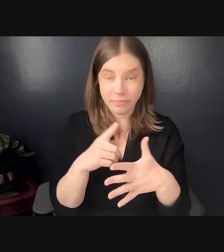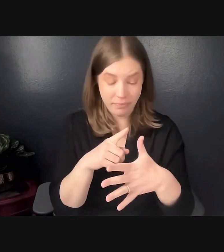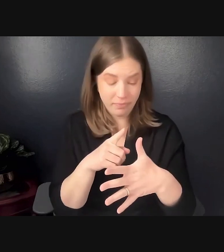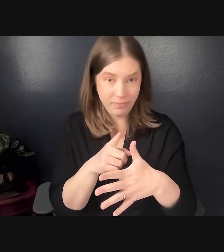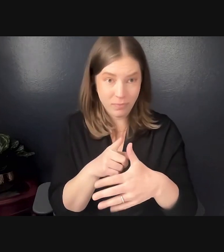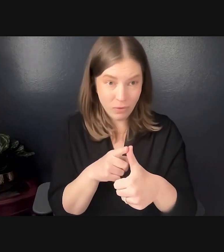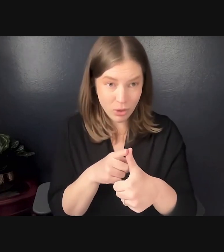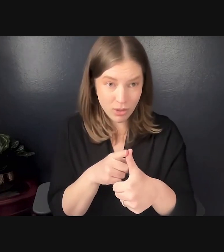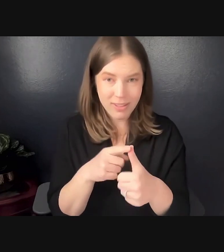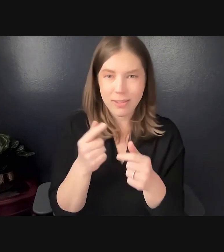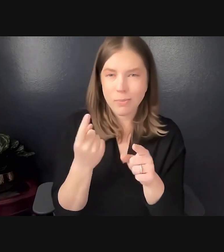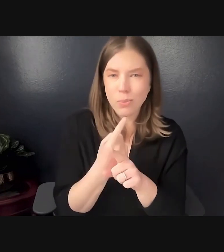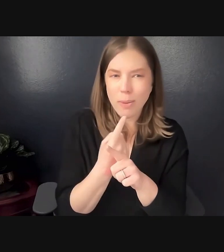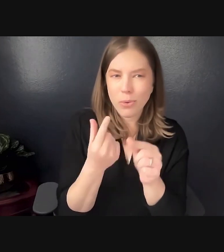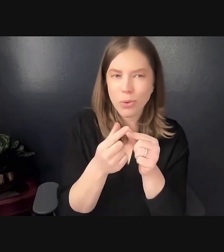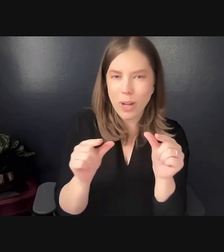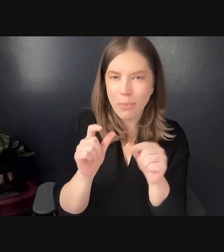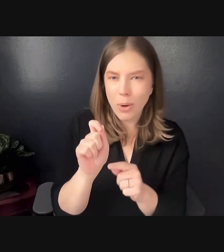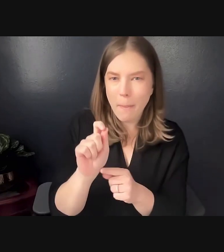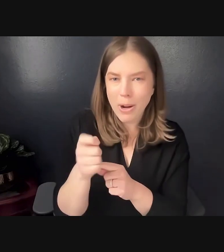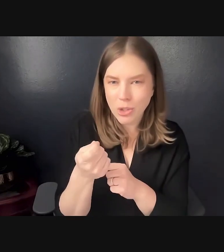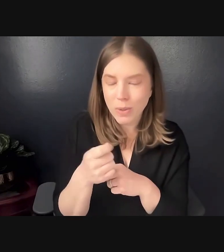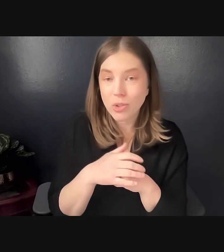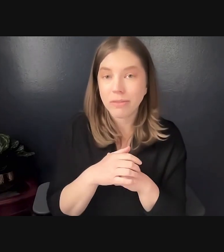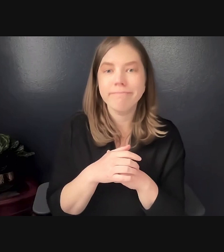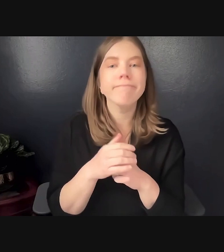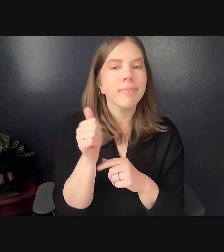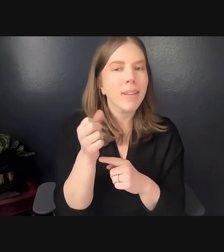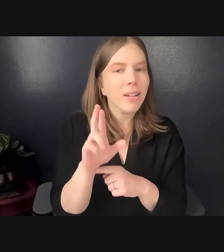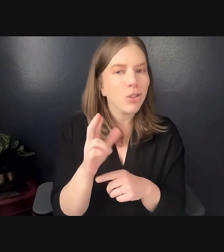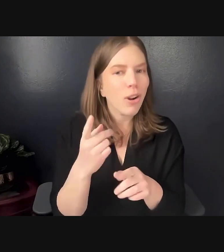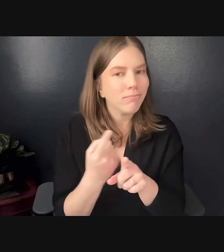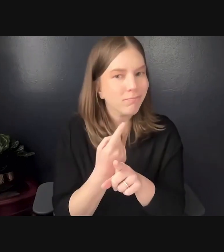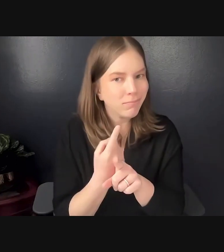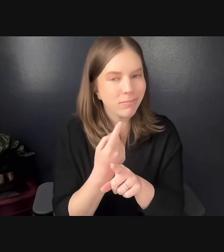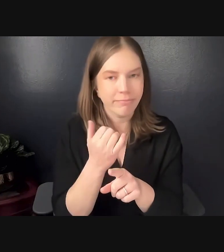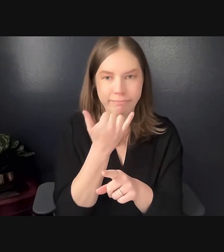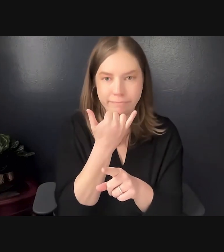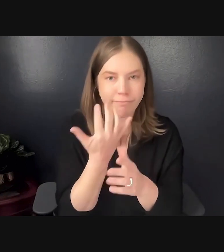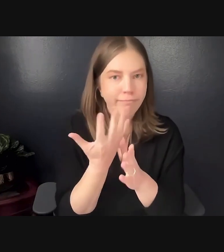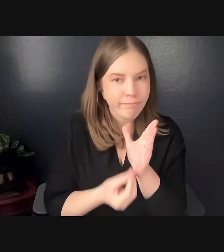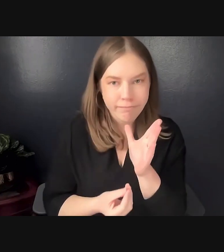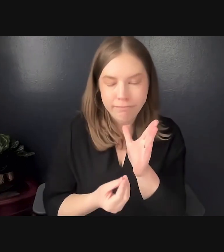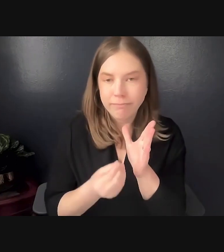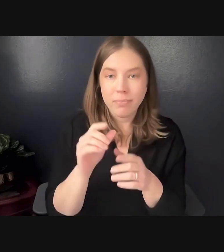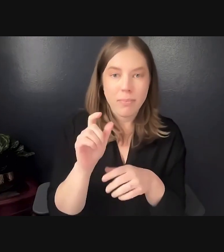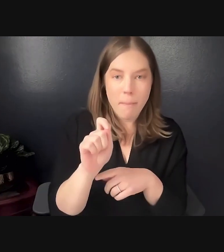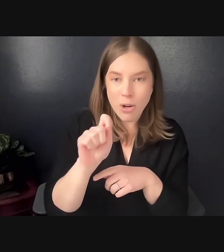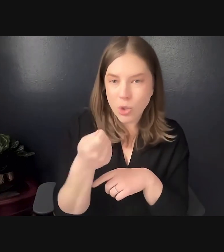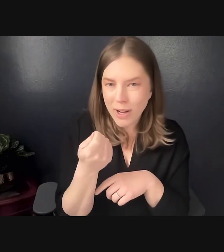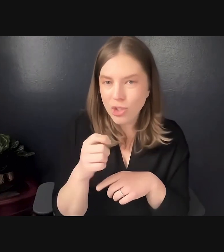the usual problems that occur with automatic speech. First is proper grammar and punctuation